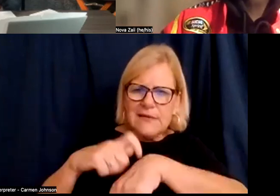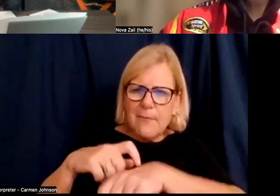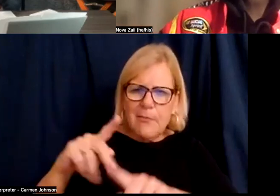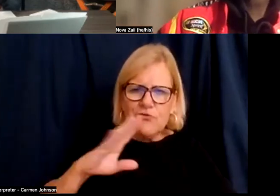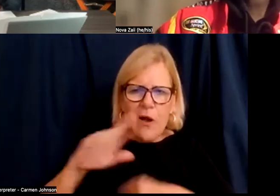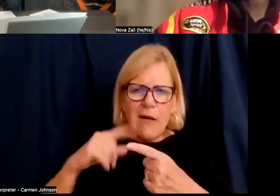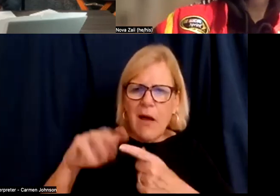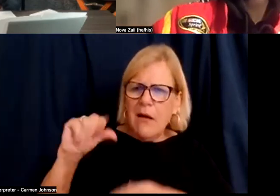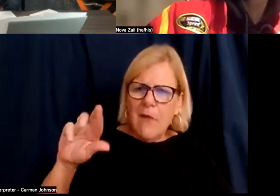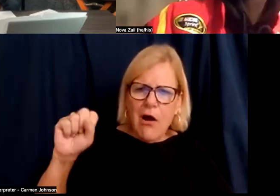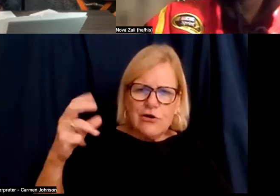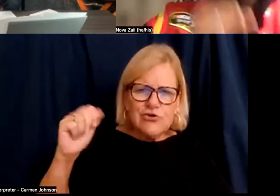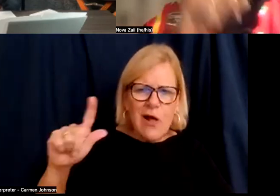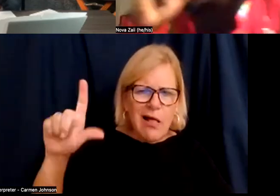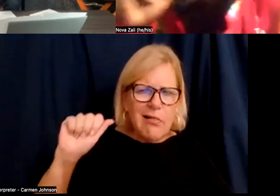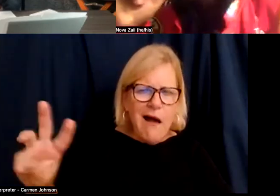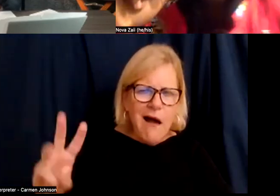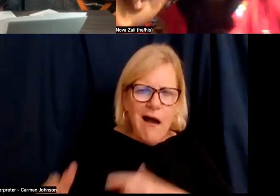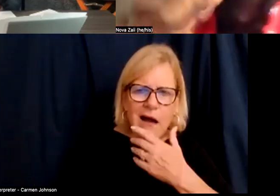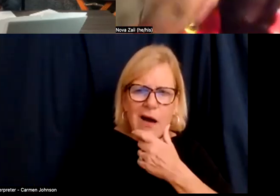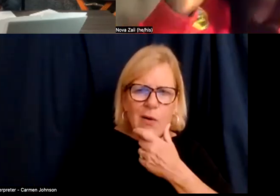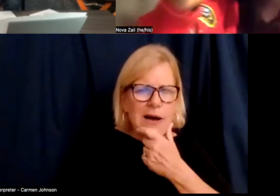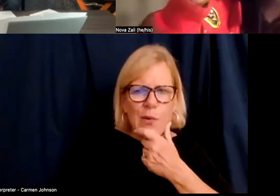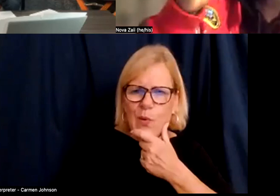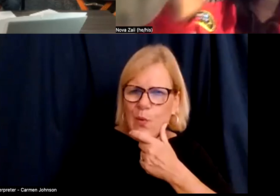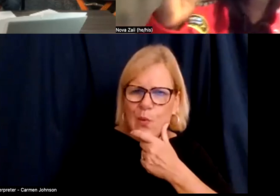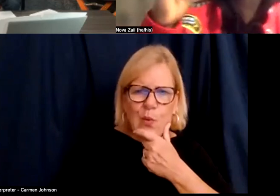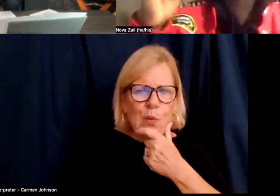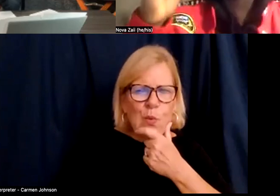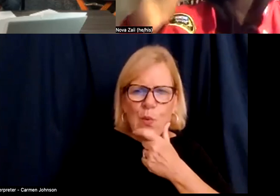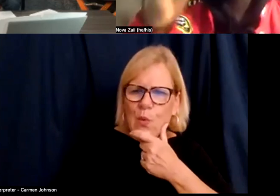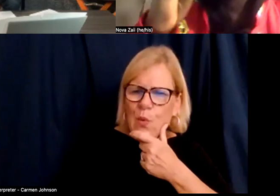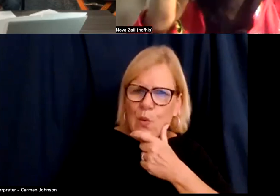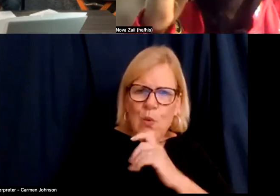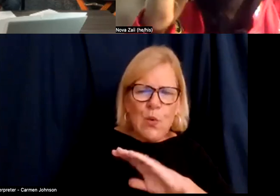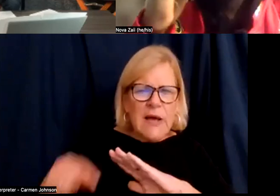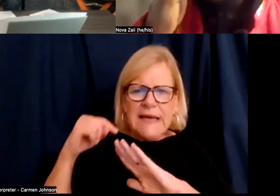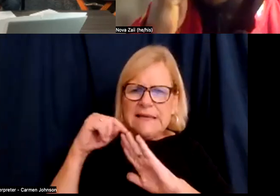talking about martial law. It was like high intense.